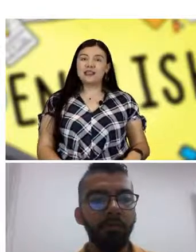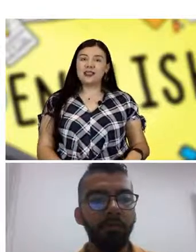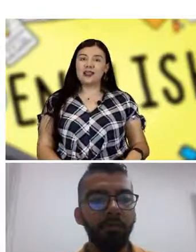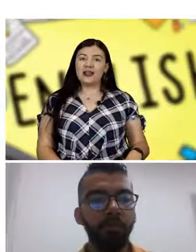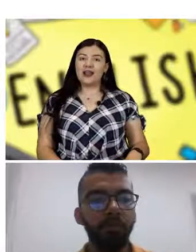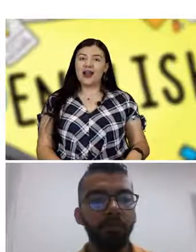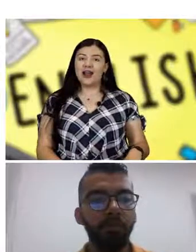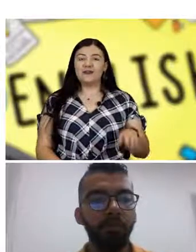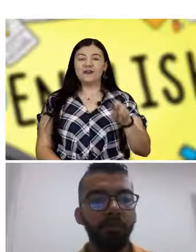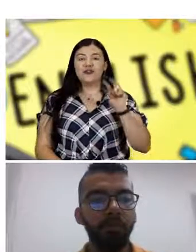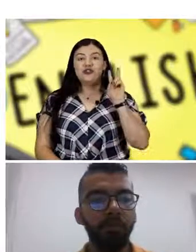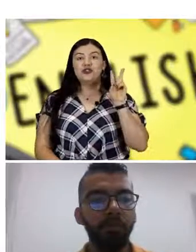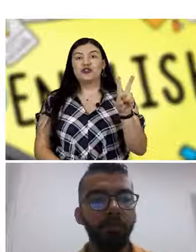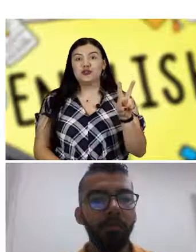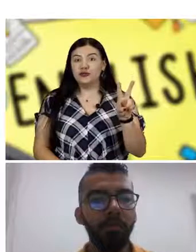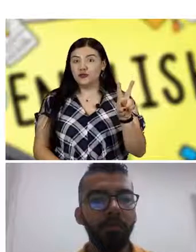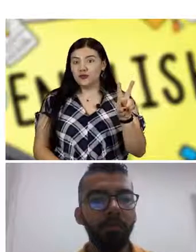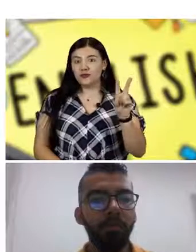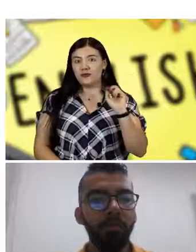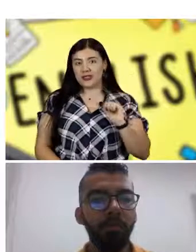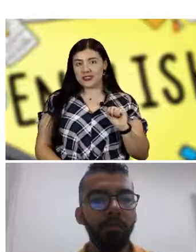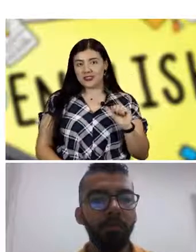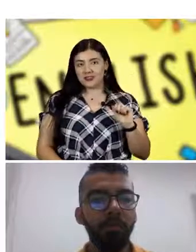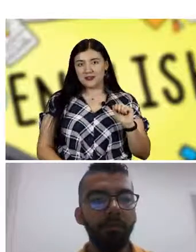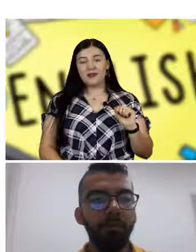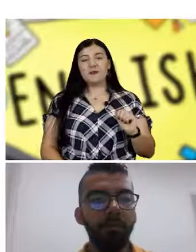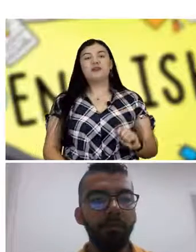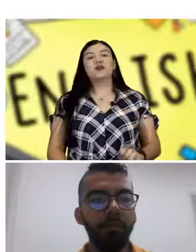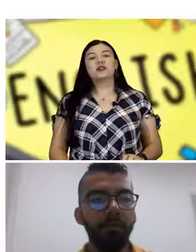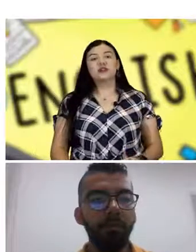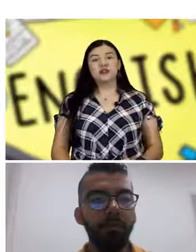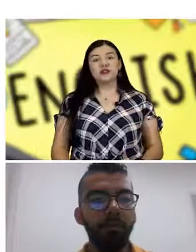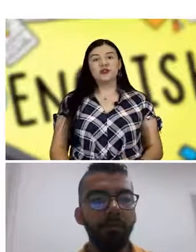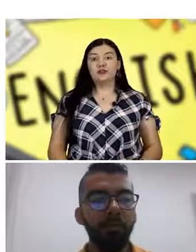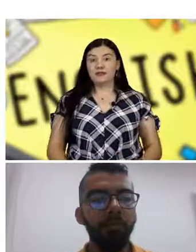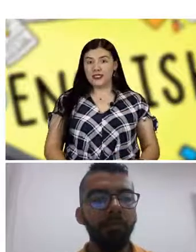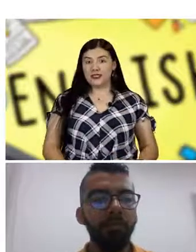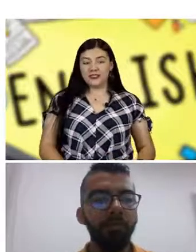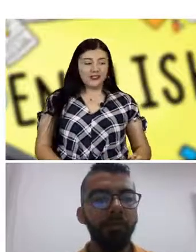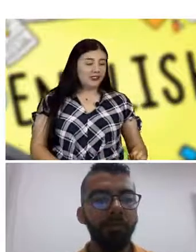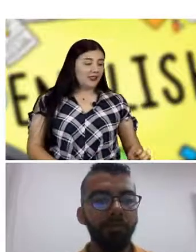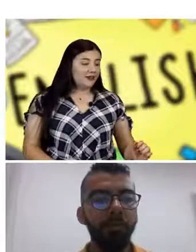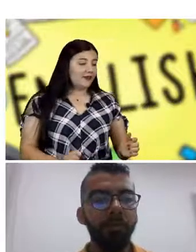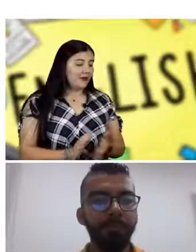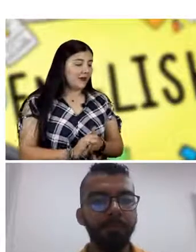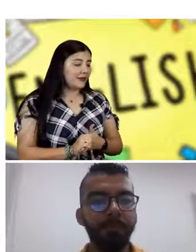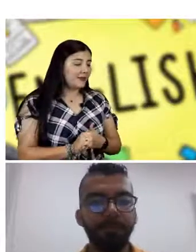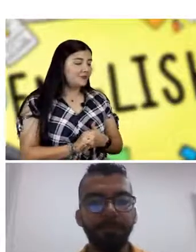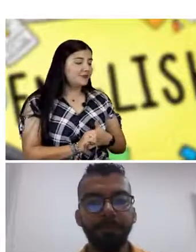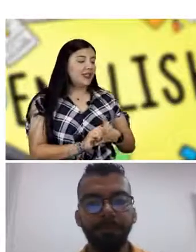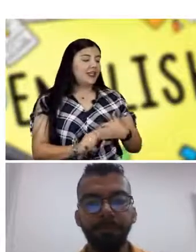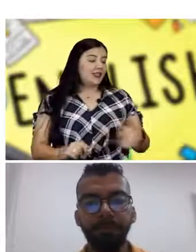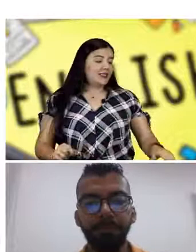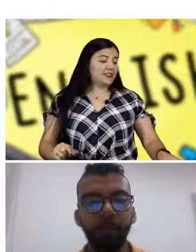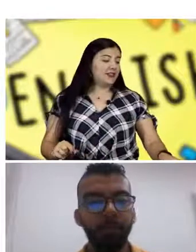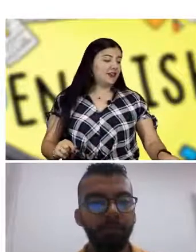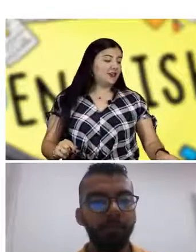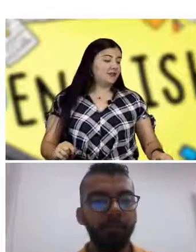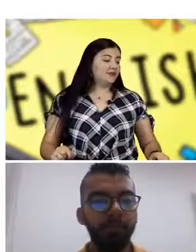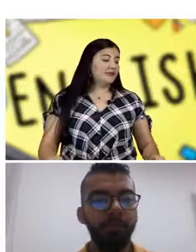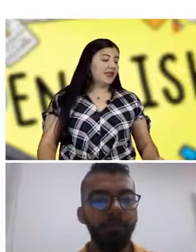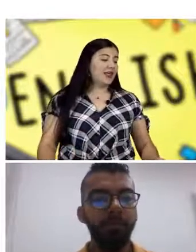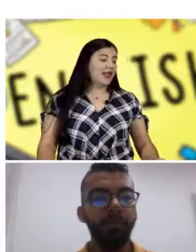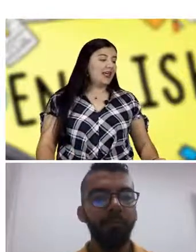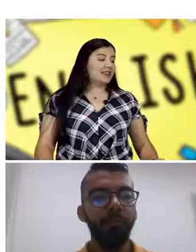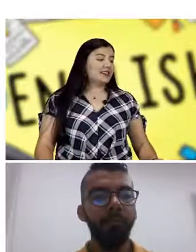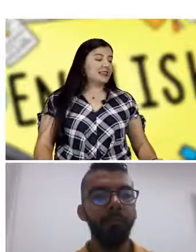I can say that I have 2 feet, okay? 2 feet. Very good.